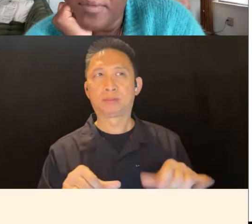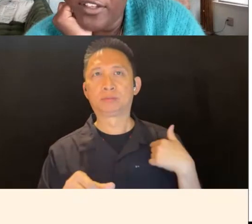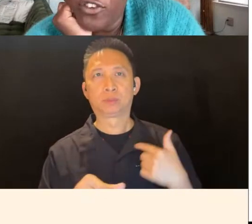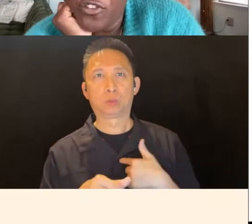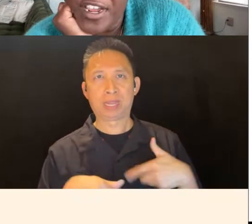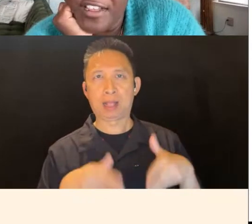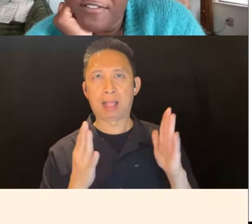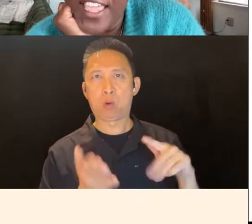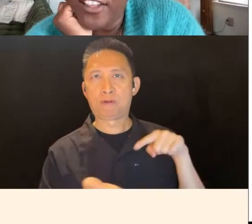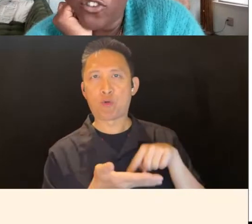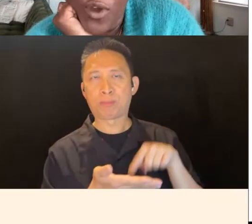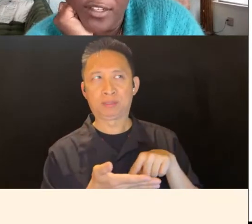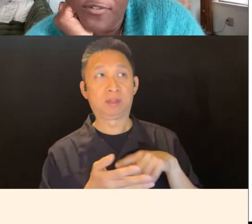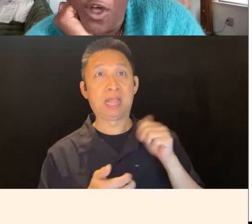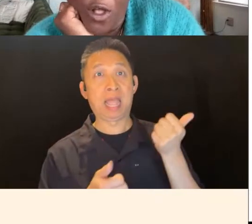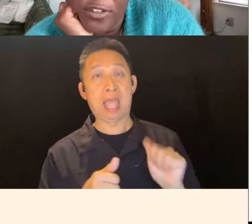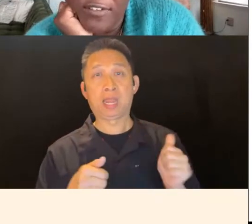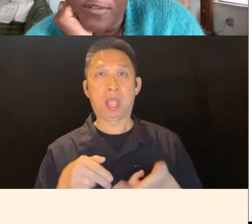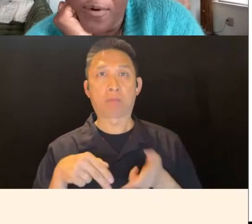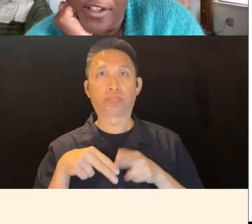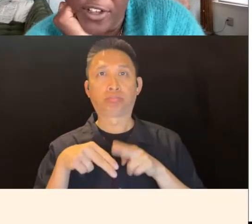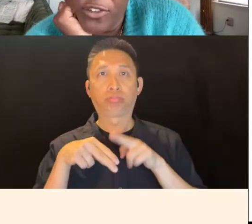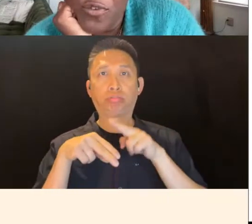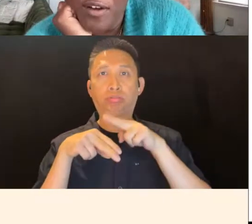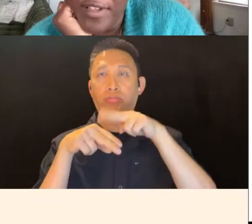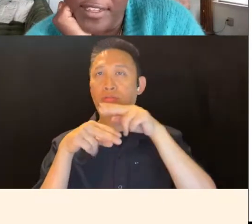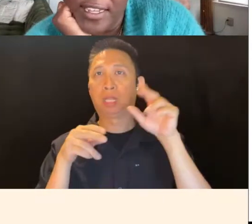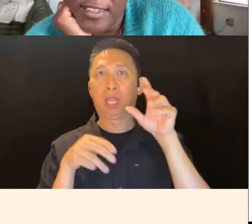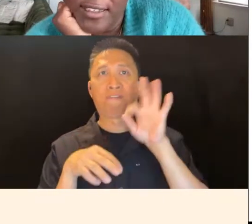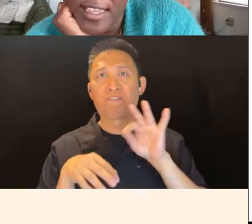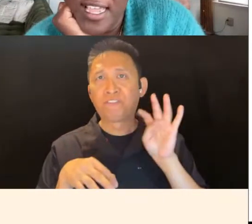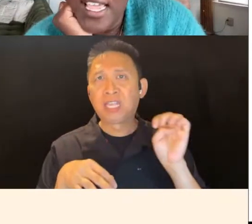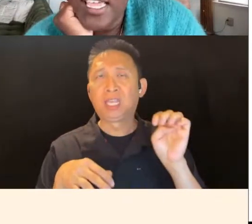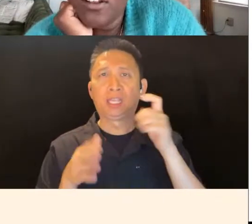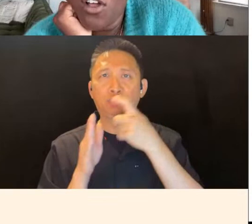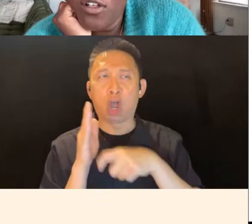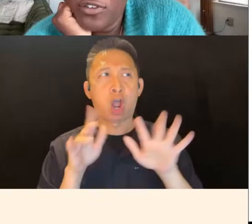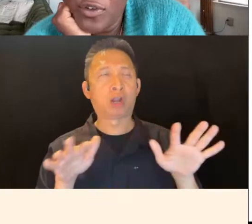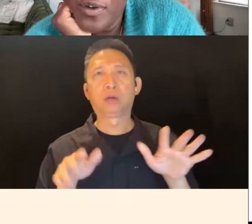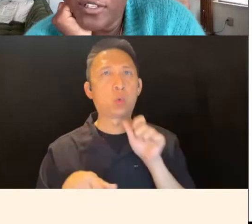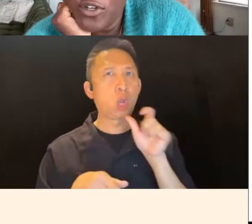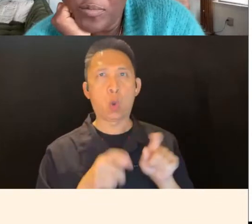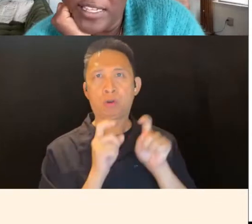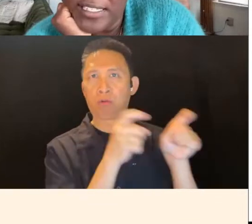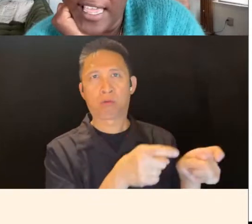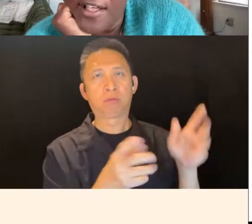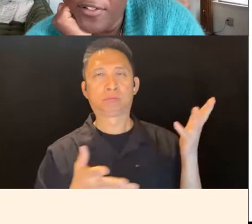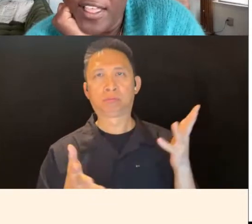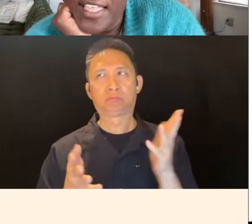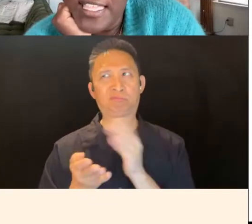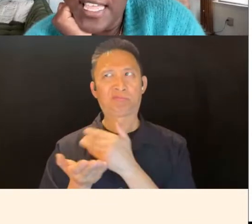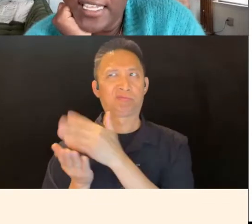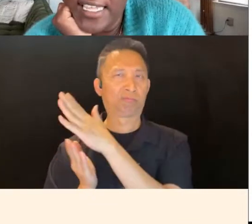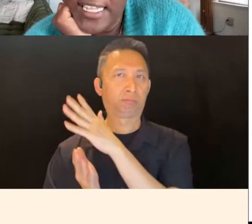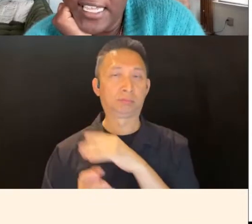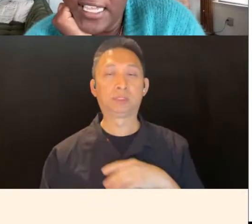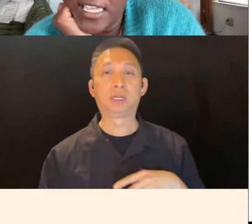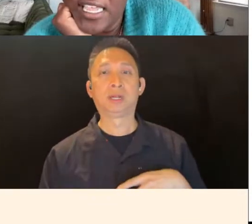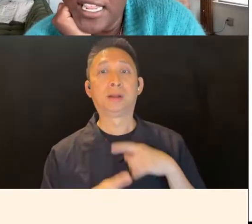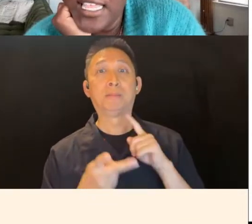the administrative and extractive costs of the projects to our residents. And also a surplus account,